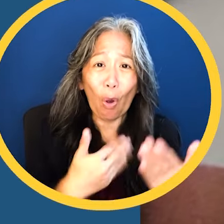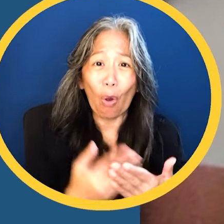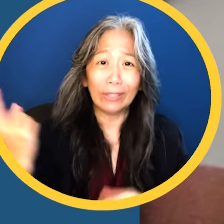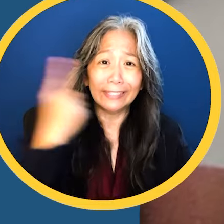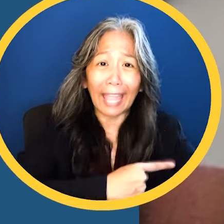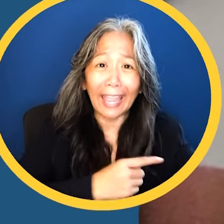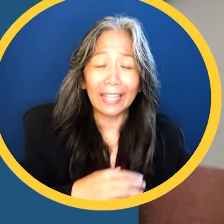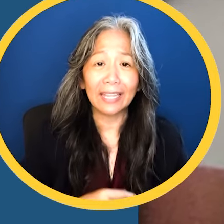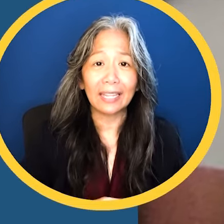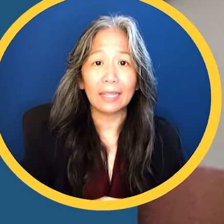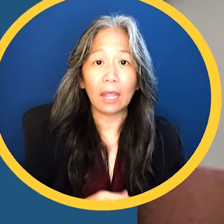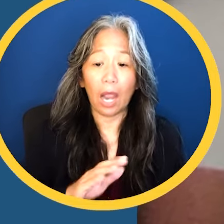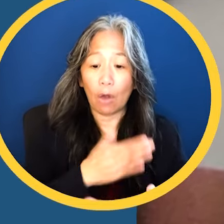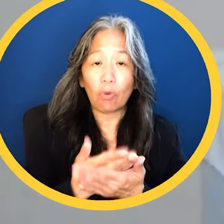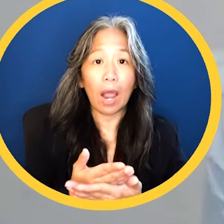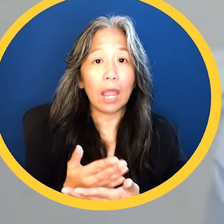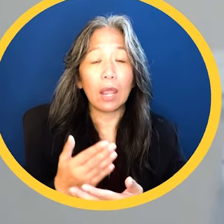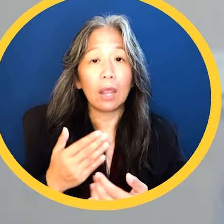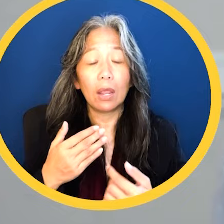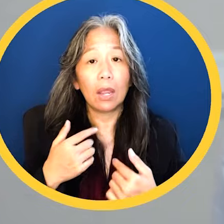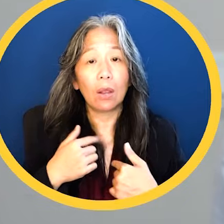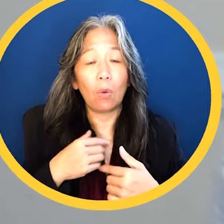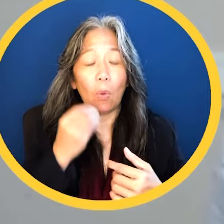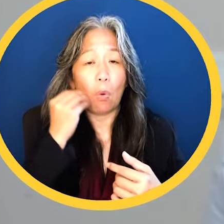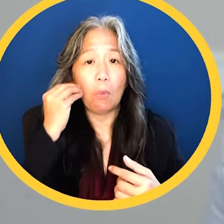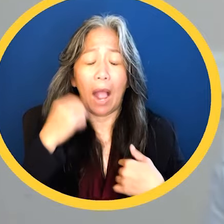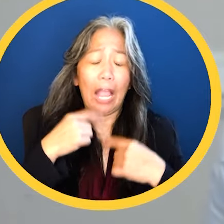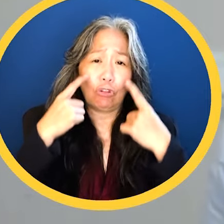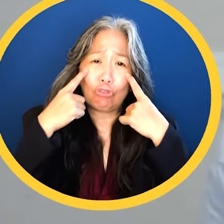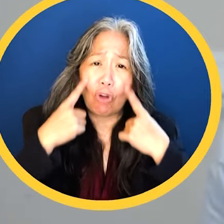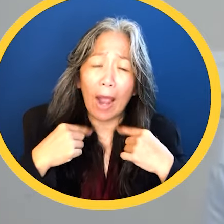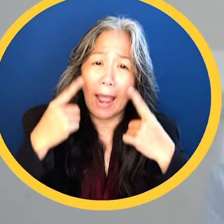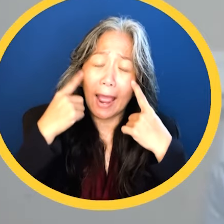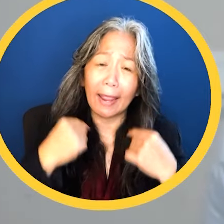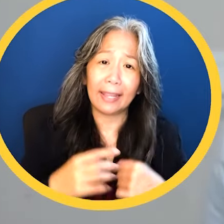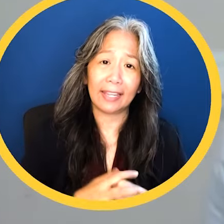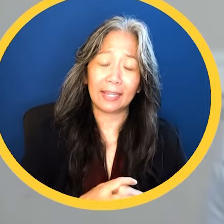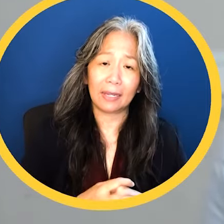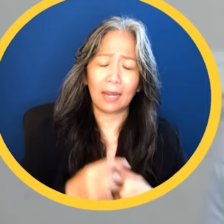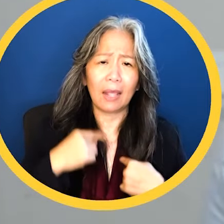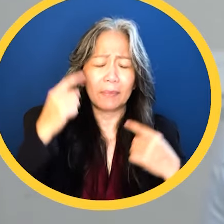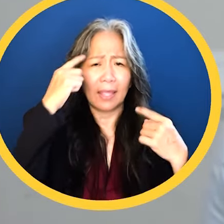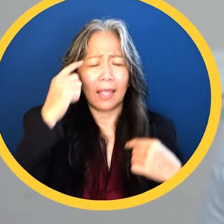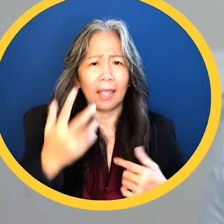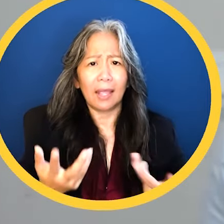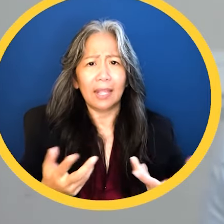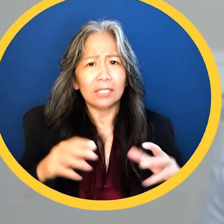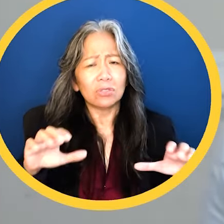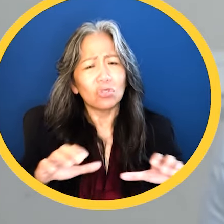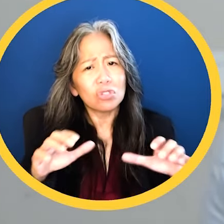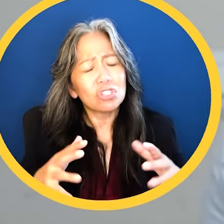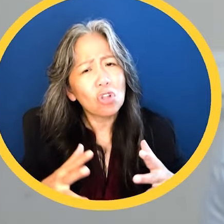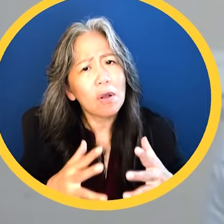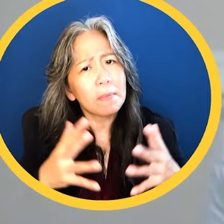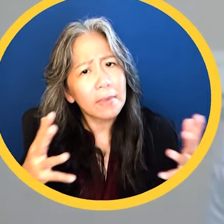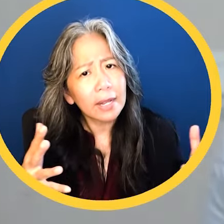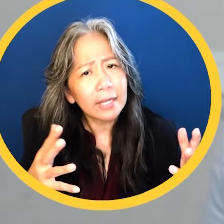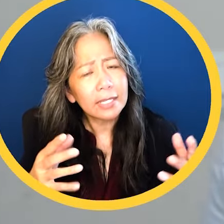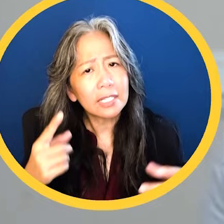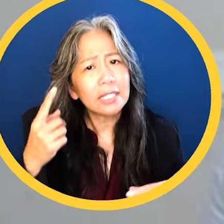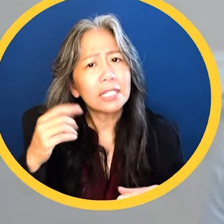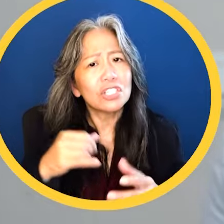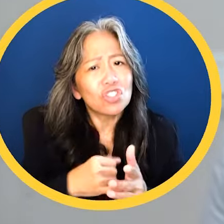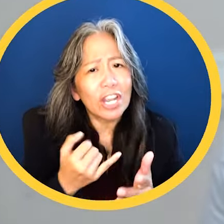all day. I remember when I got home, I just cried my eyes out. Because I'm thinking, I'm like, you know, how they're doing